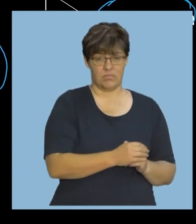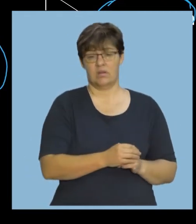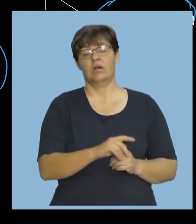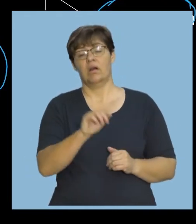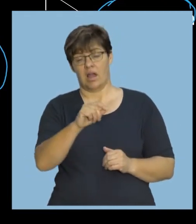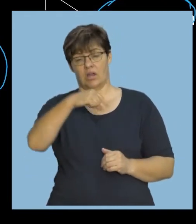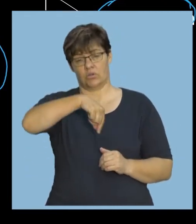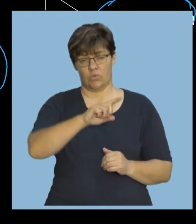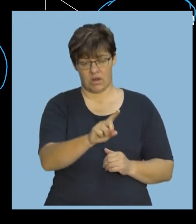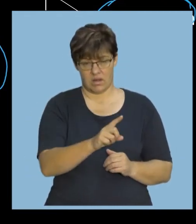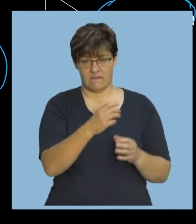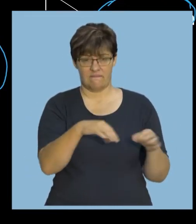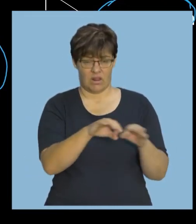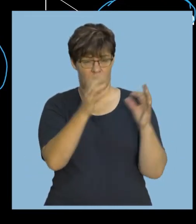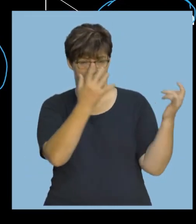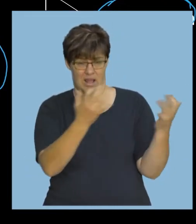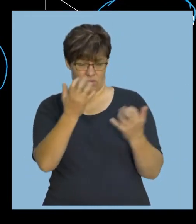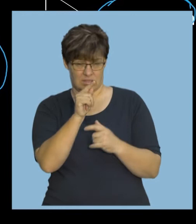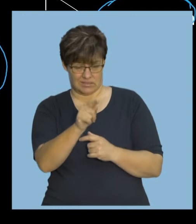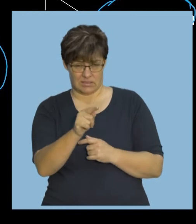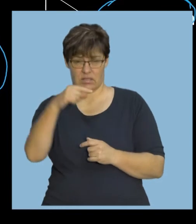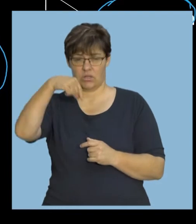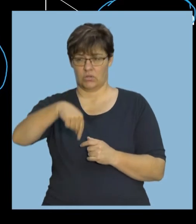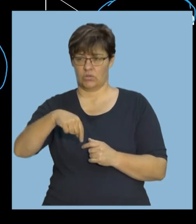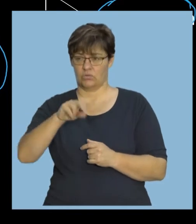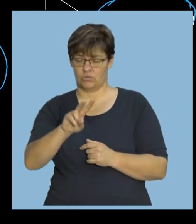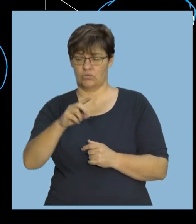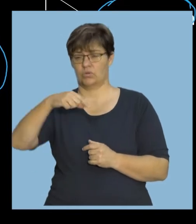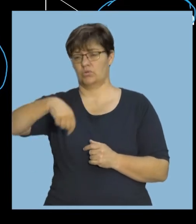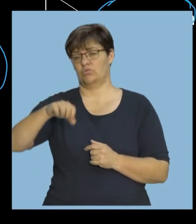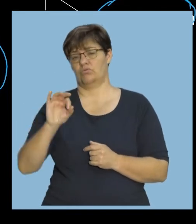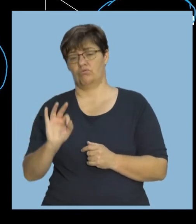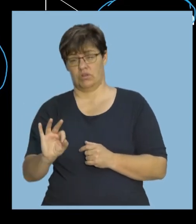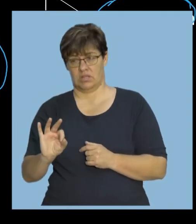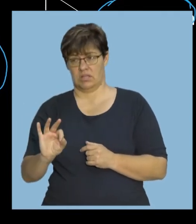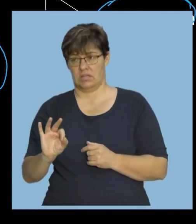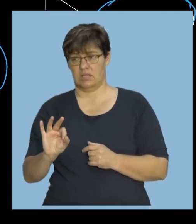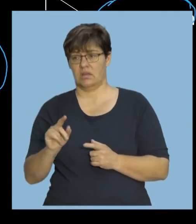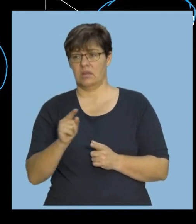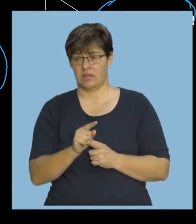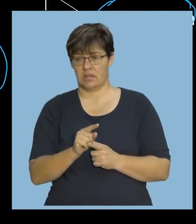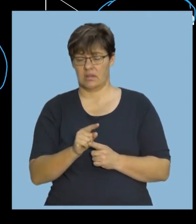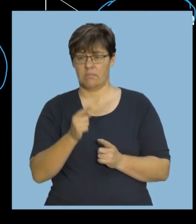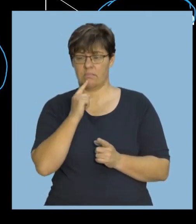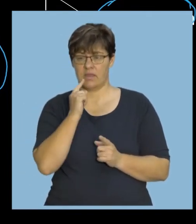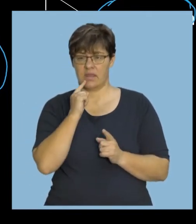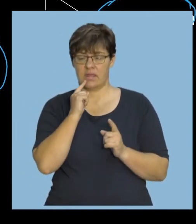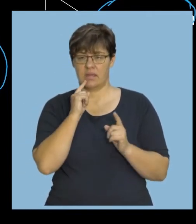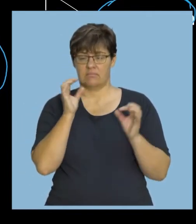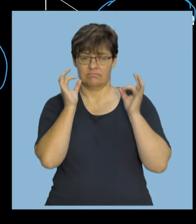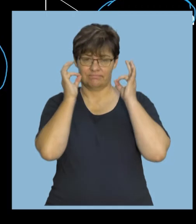Q1, the actual value which we'll calculate there, and Q3. And this actually are called the whiskers.